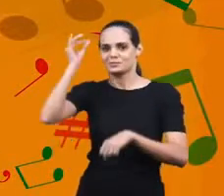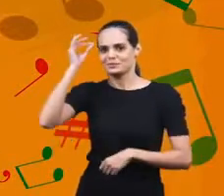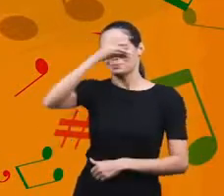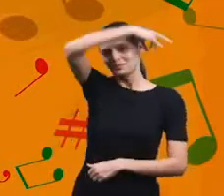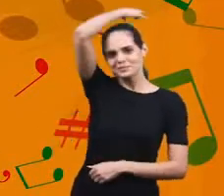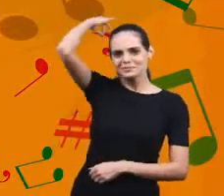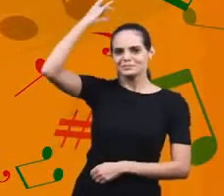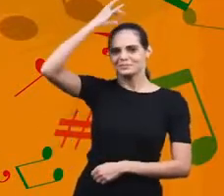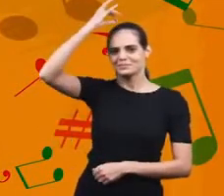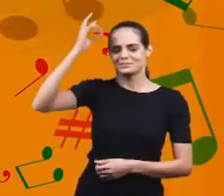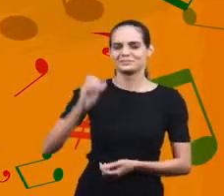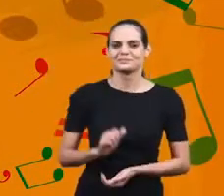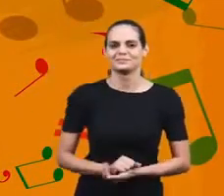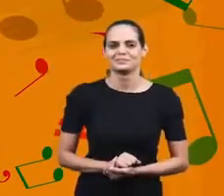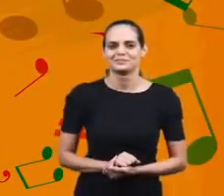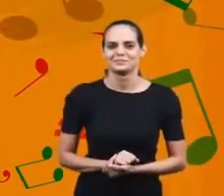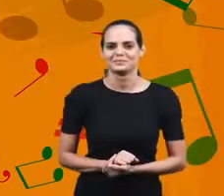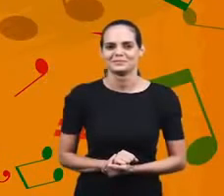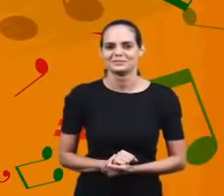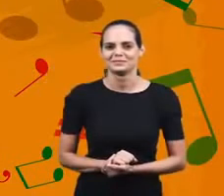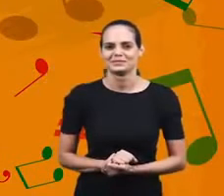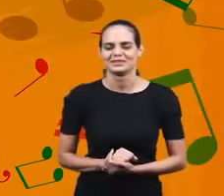Santo.